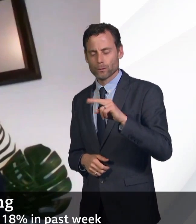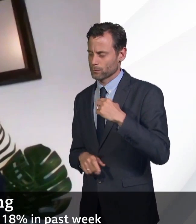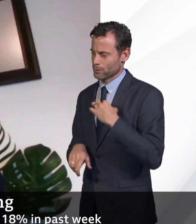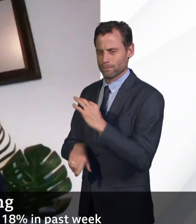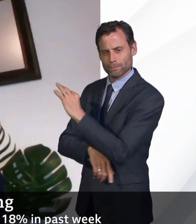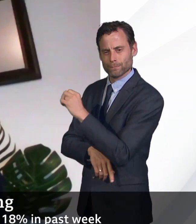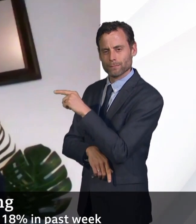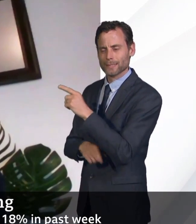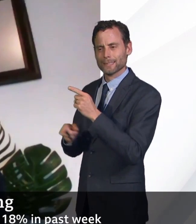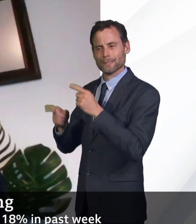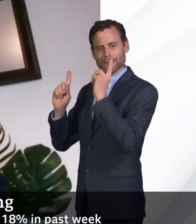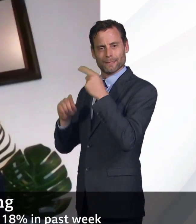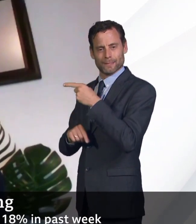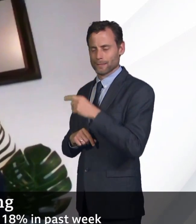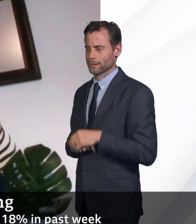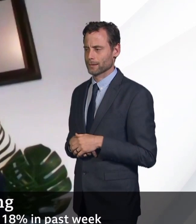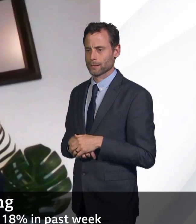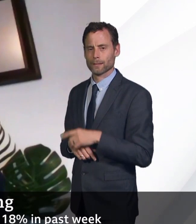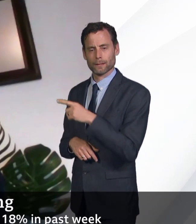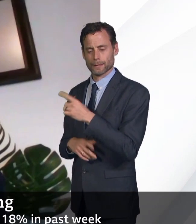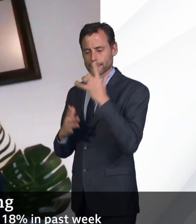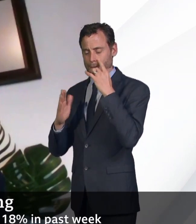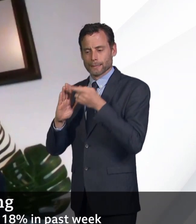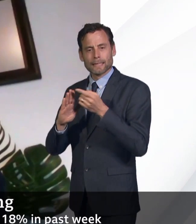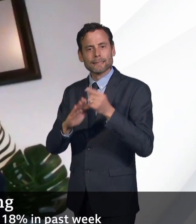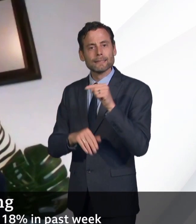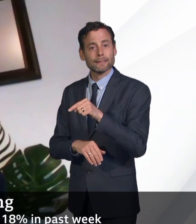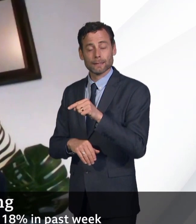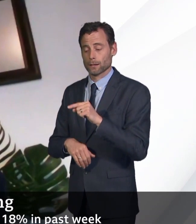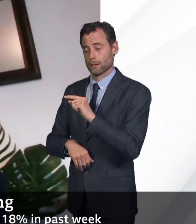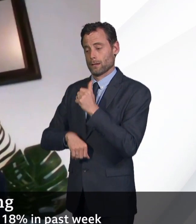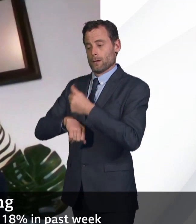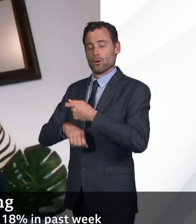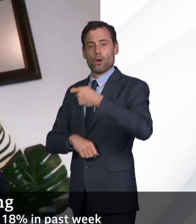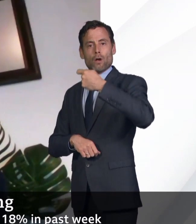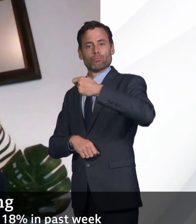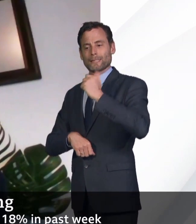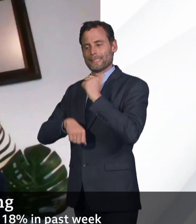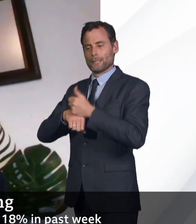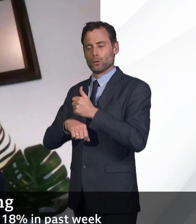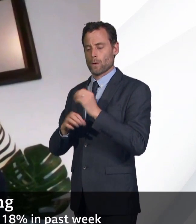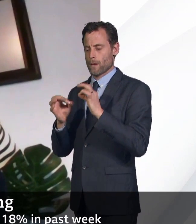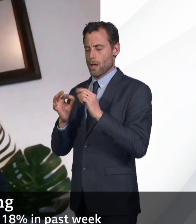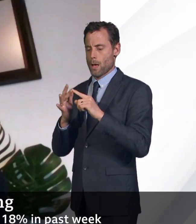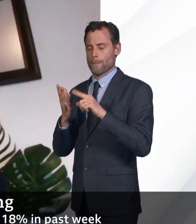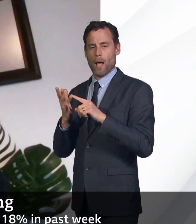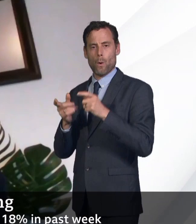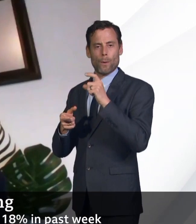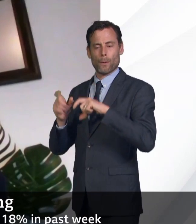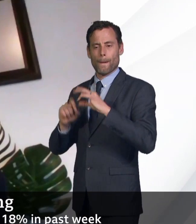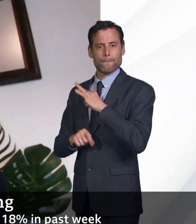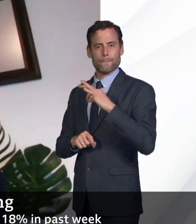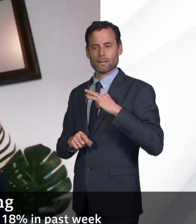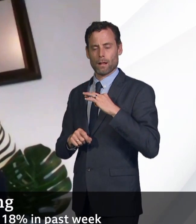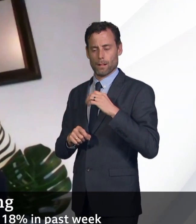Secretary of State. Sticking with testing, the president of the Institute of Biomedical Science has told The Independent today